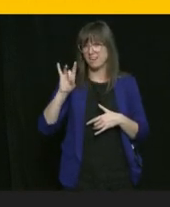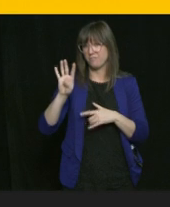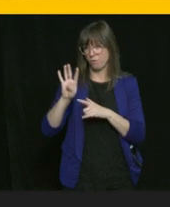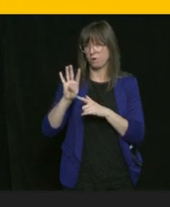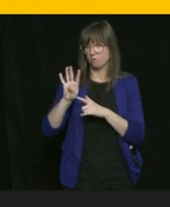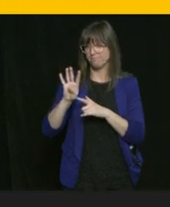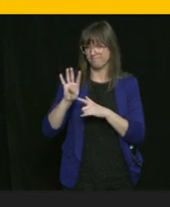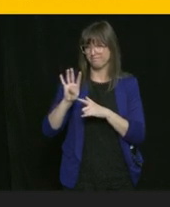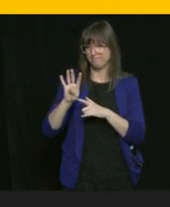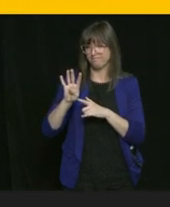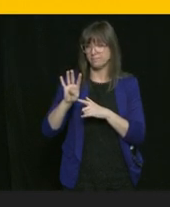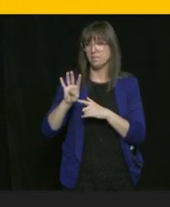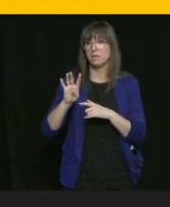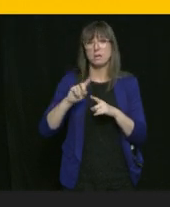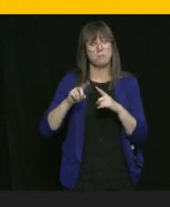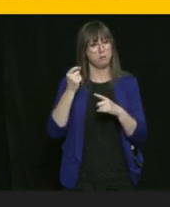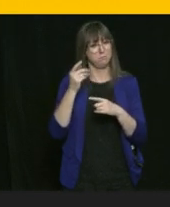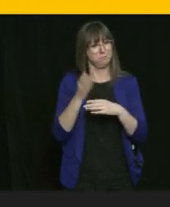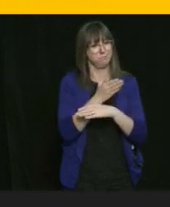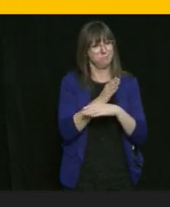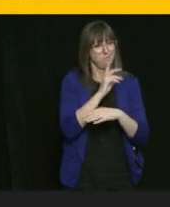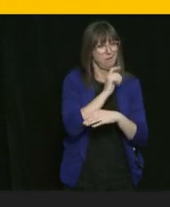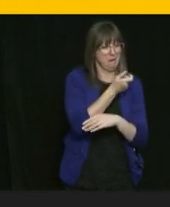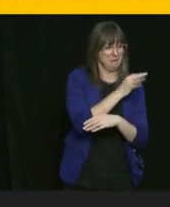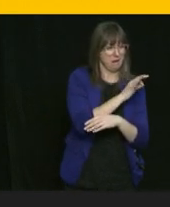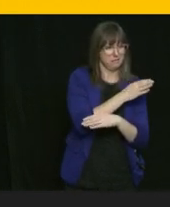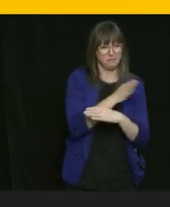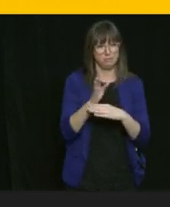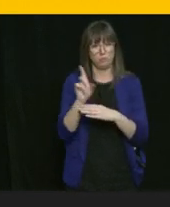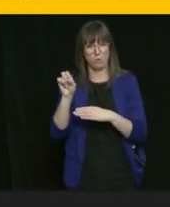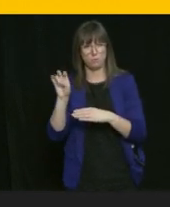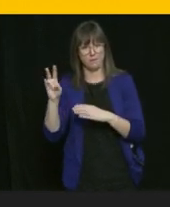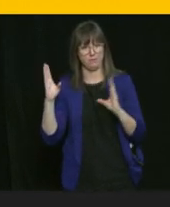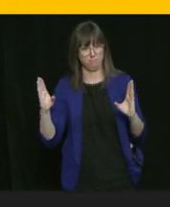Canada, but ranges from 19 years to 107.